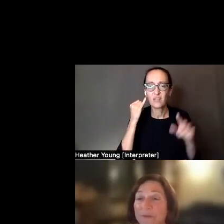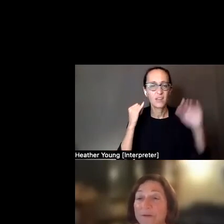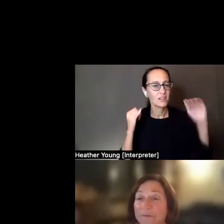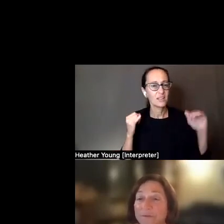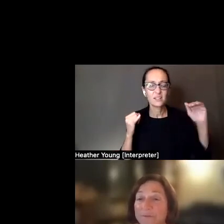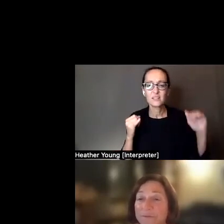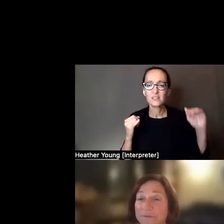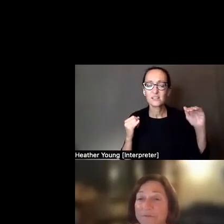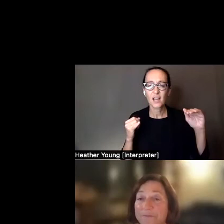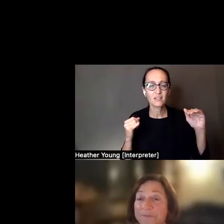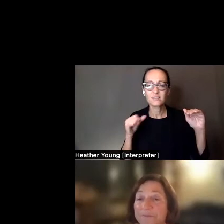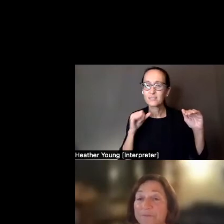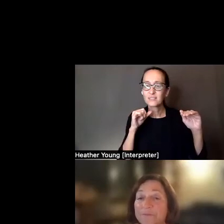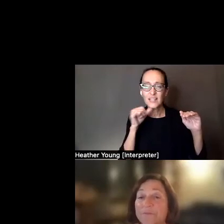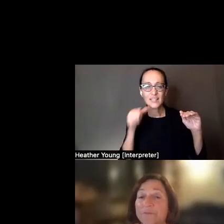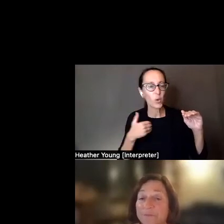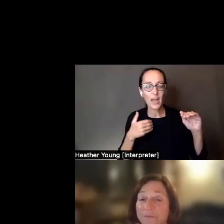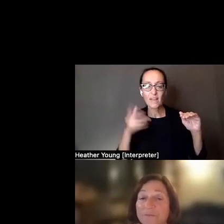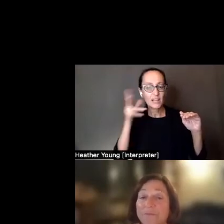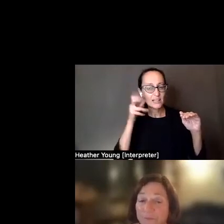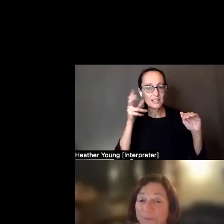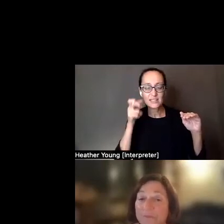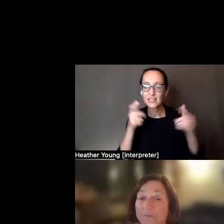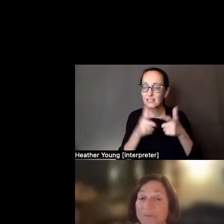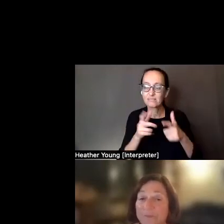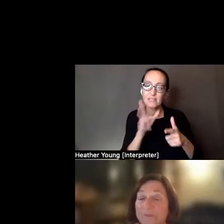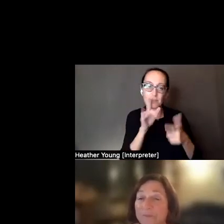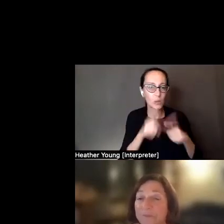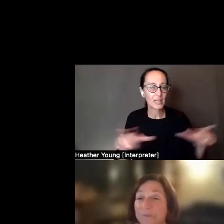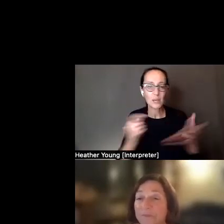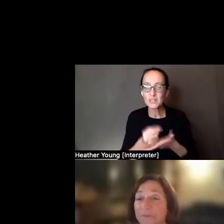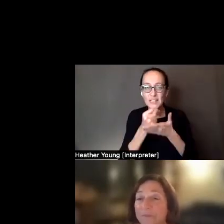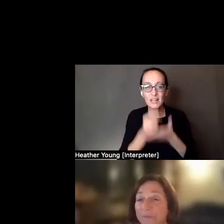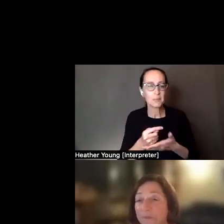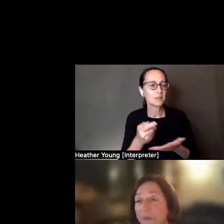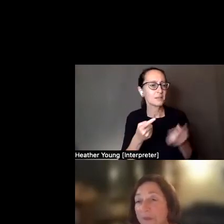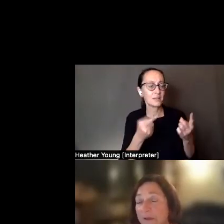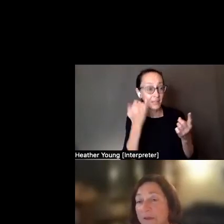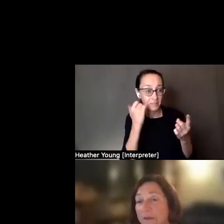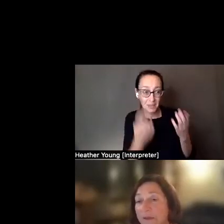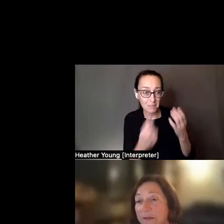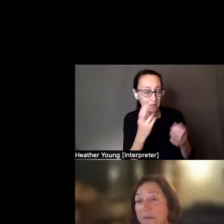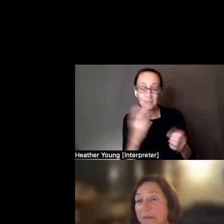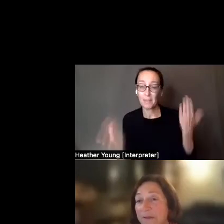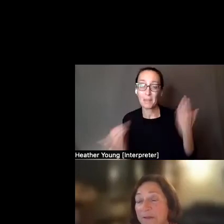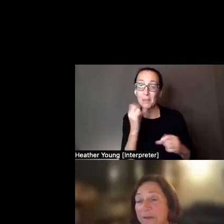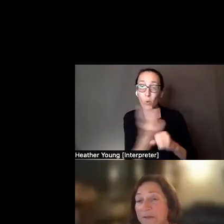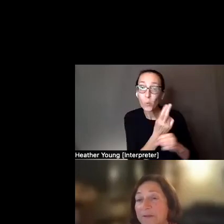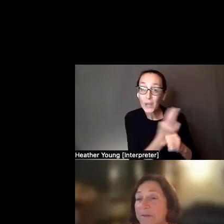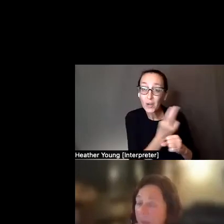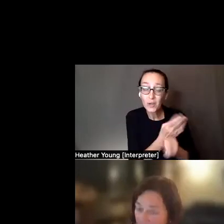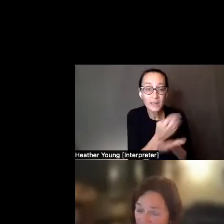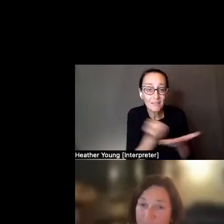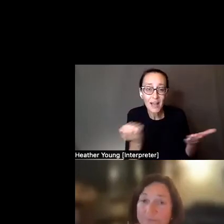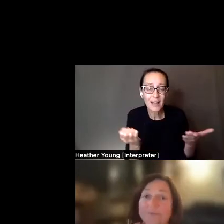listening and spoken language therapist, or if they weren't wearing the device, that